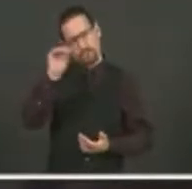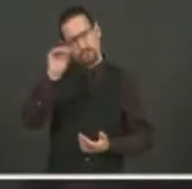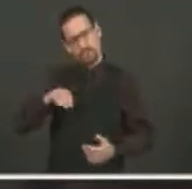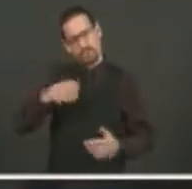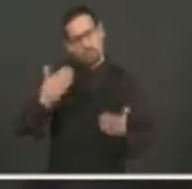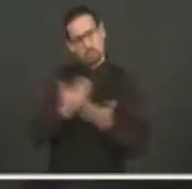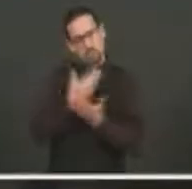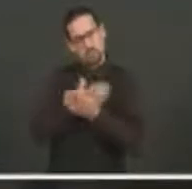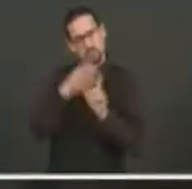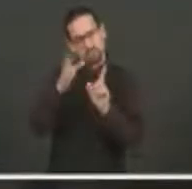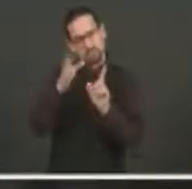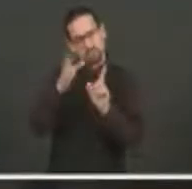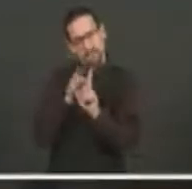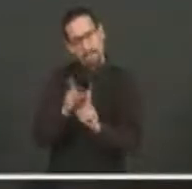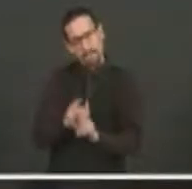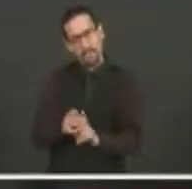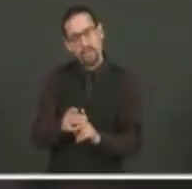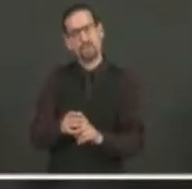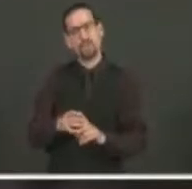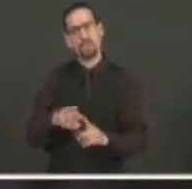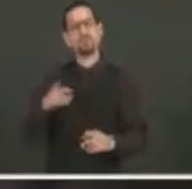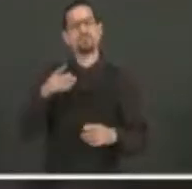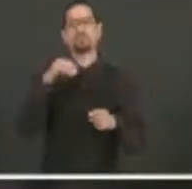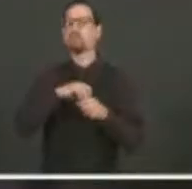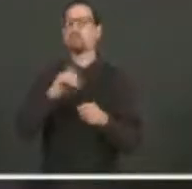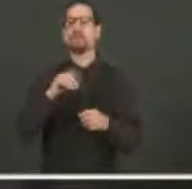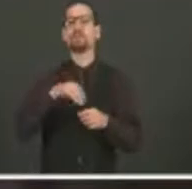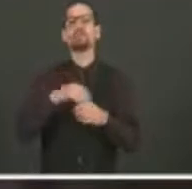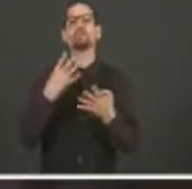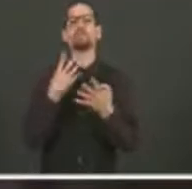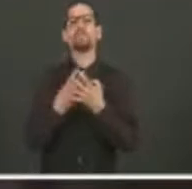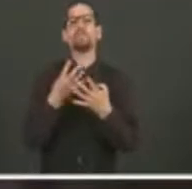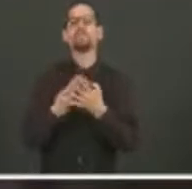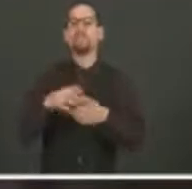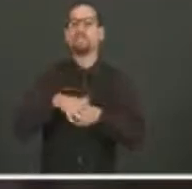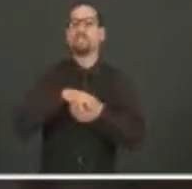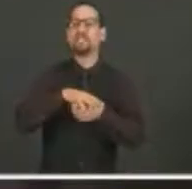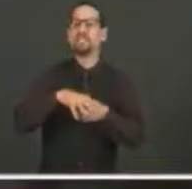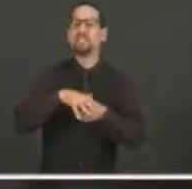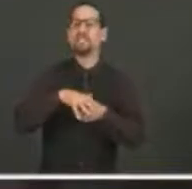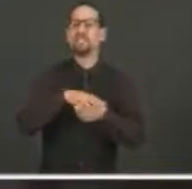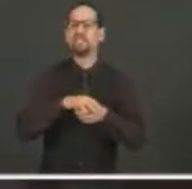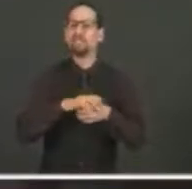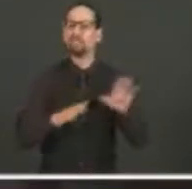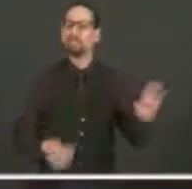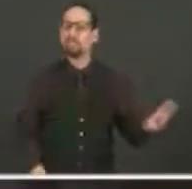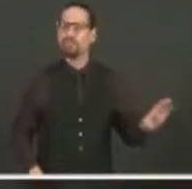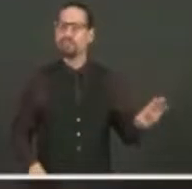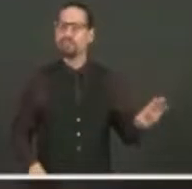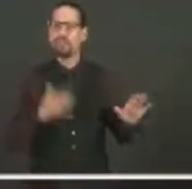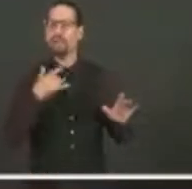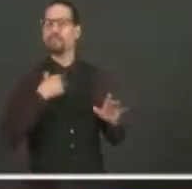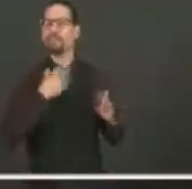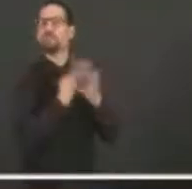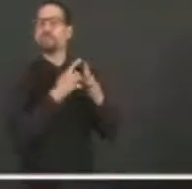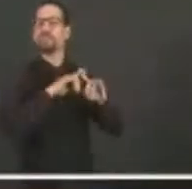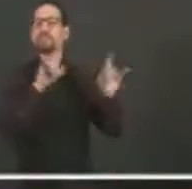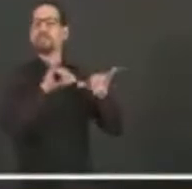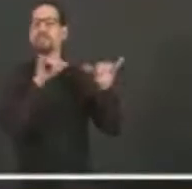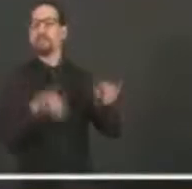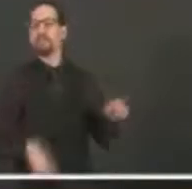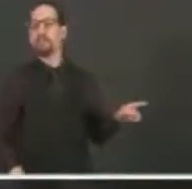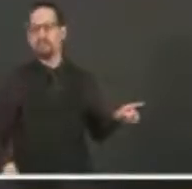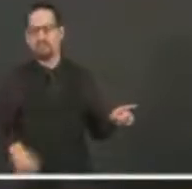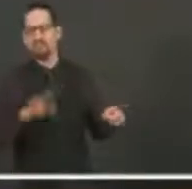the prison population. They have a different prison system, county jail system. So that